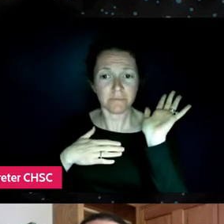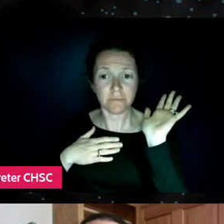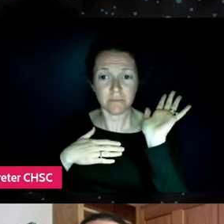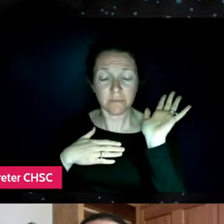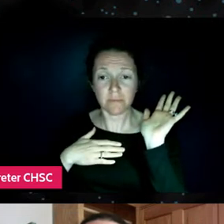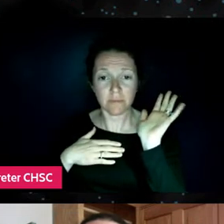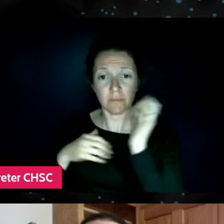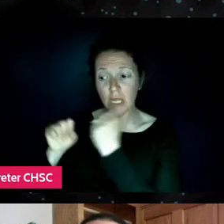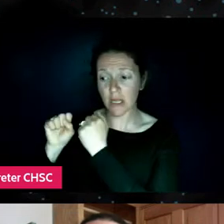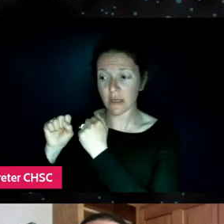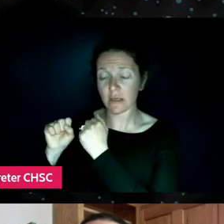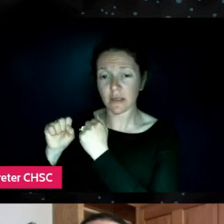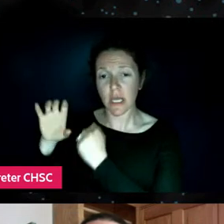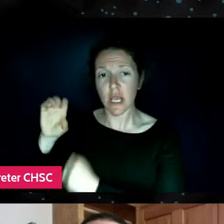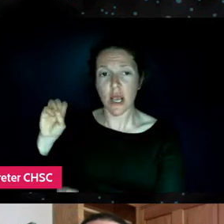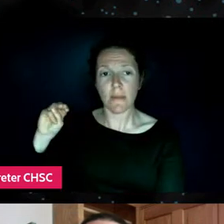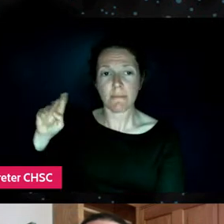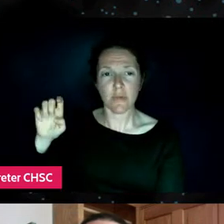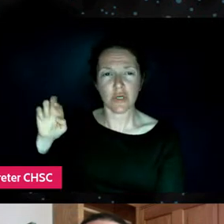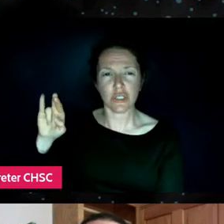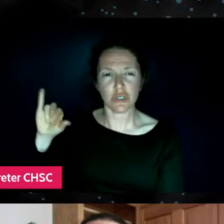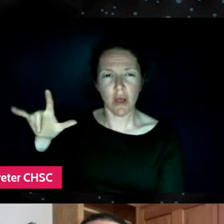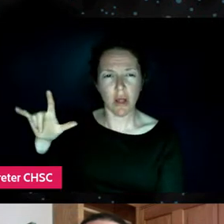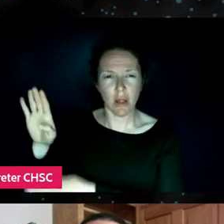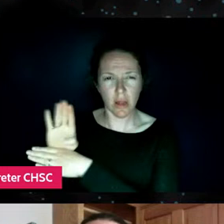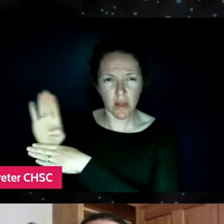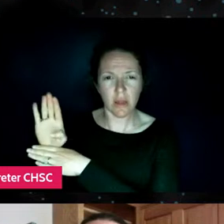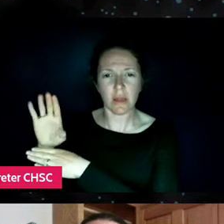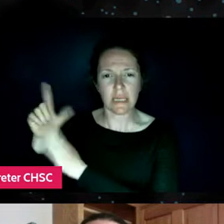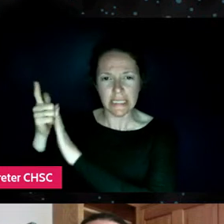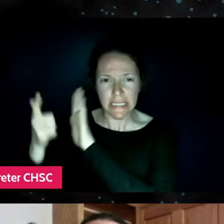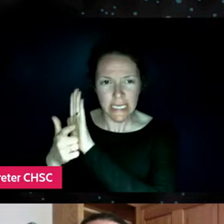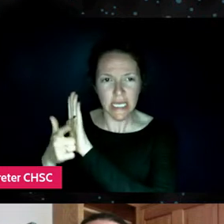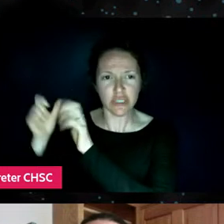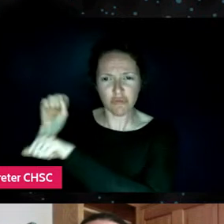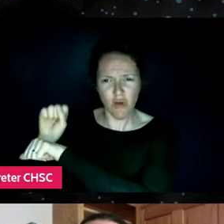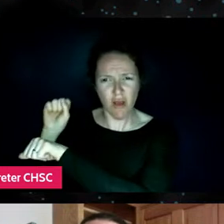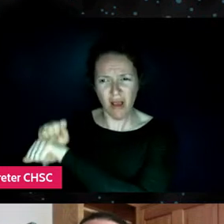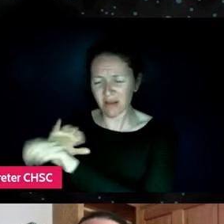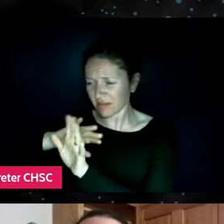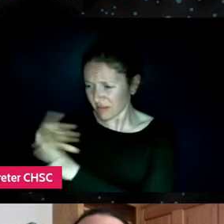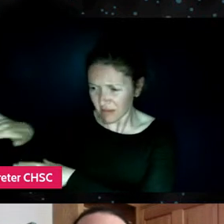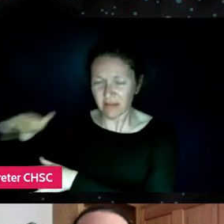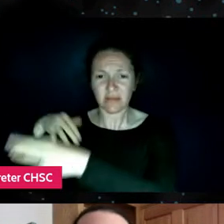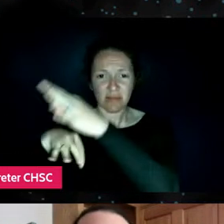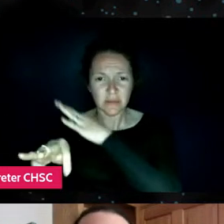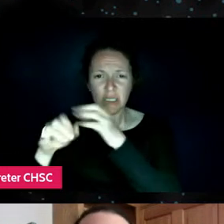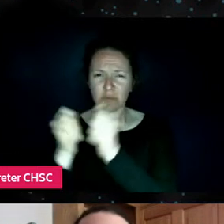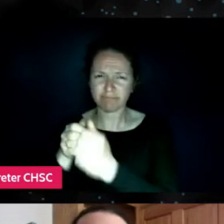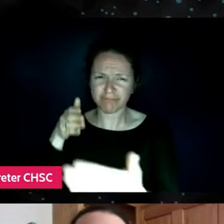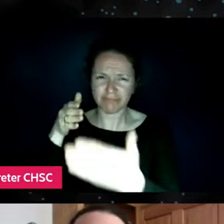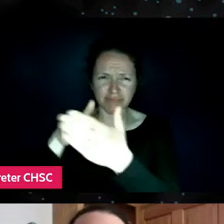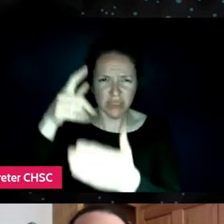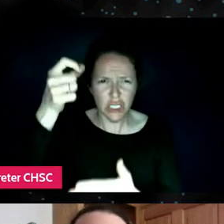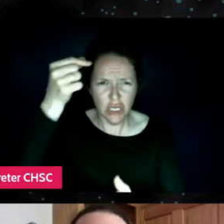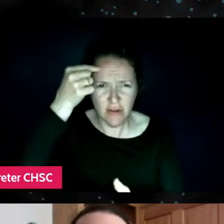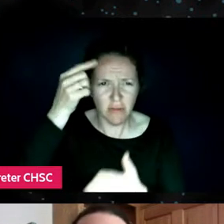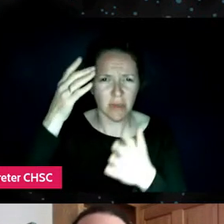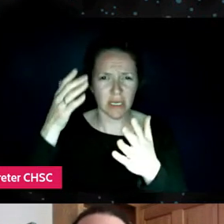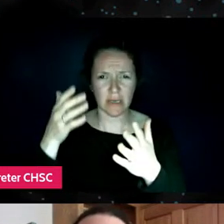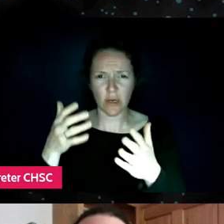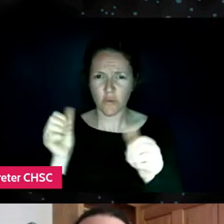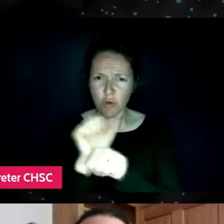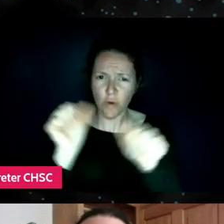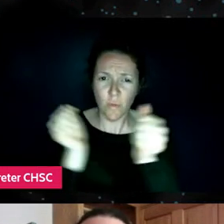commercial litigation career to take on the federal government, to work with these youth who are suing the